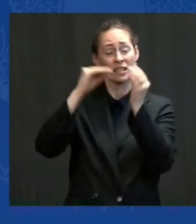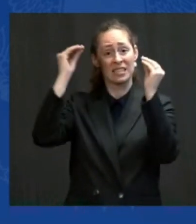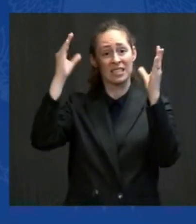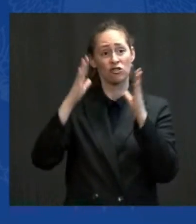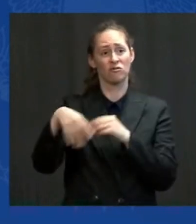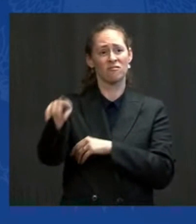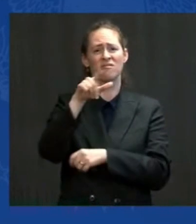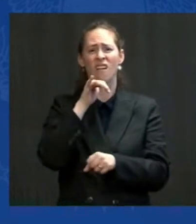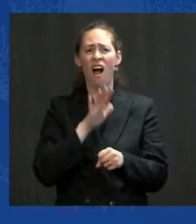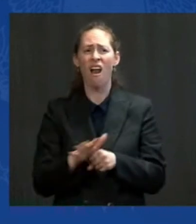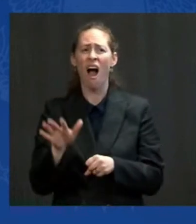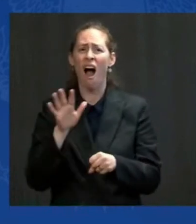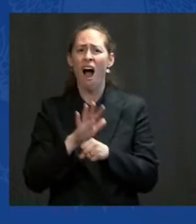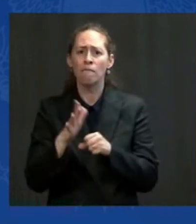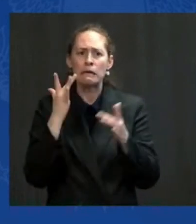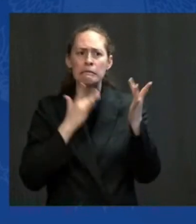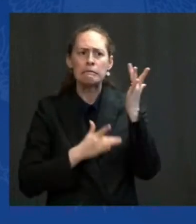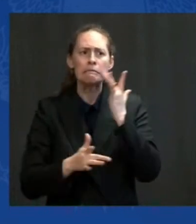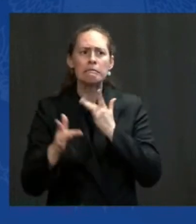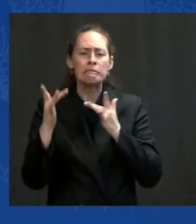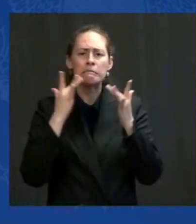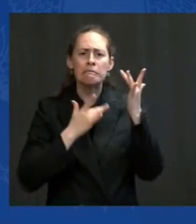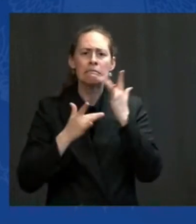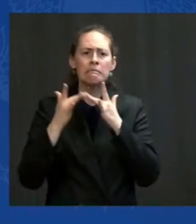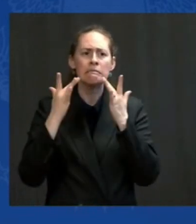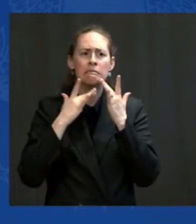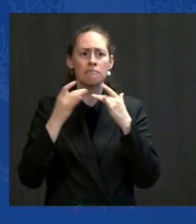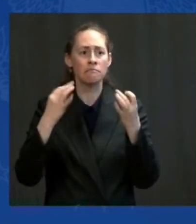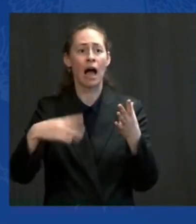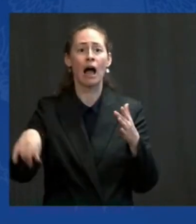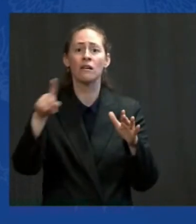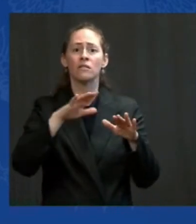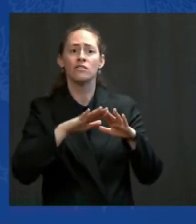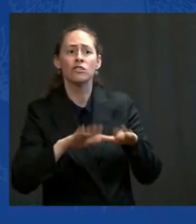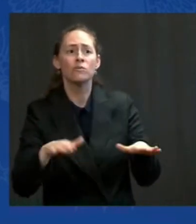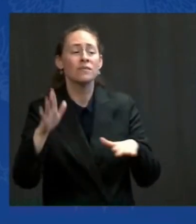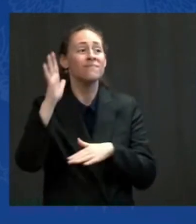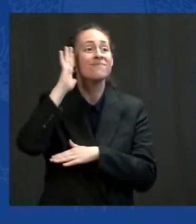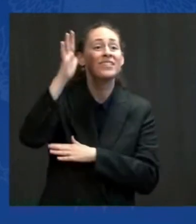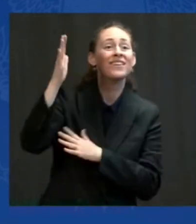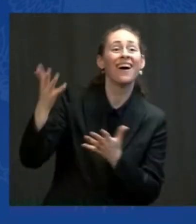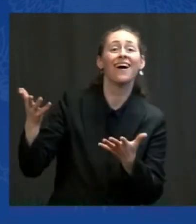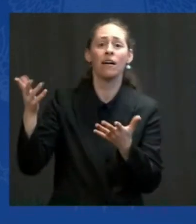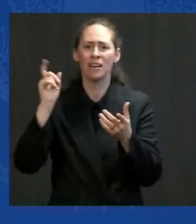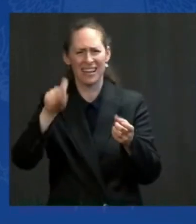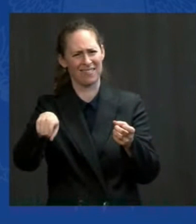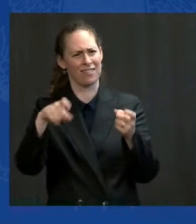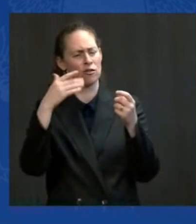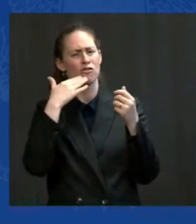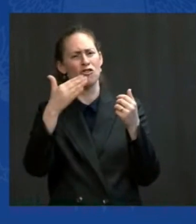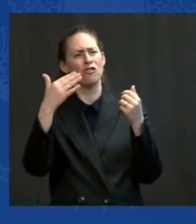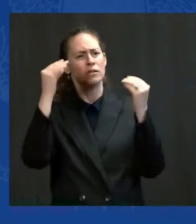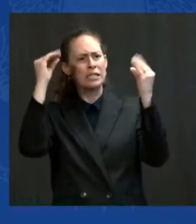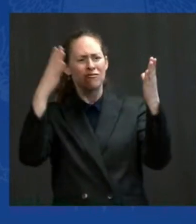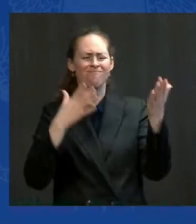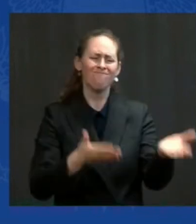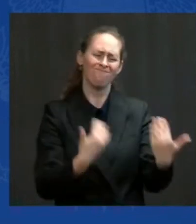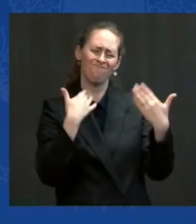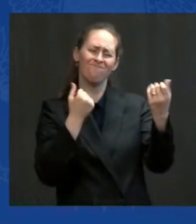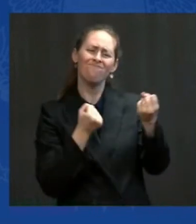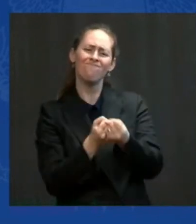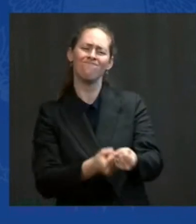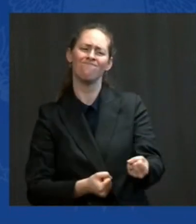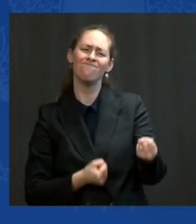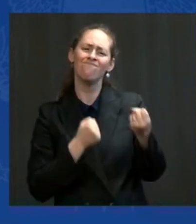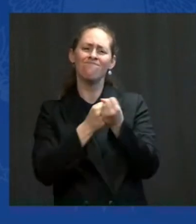the kite strings that lift our national ambitions aloft, and our teachers are the ones that help them believe they can do anything. I'll bet every one of